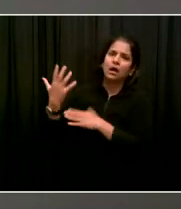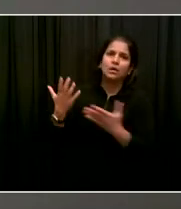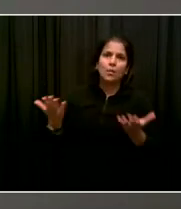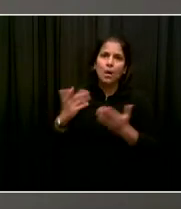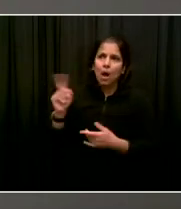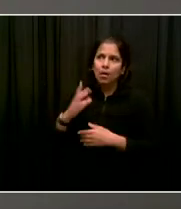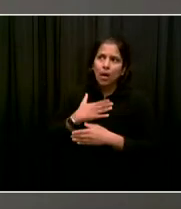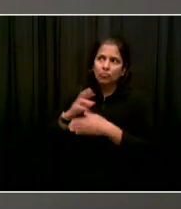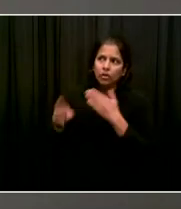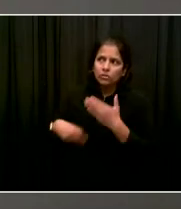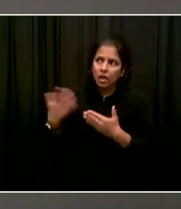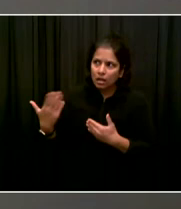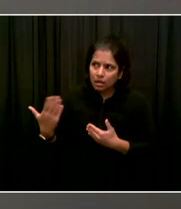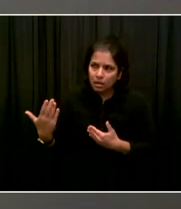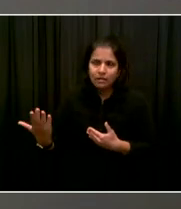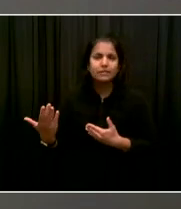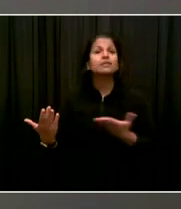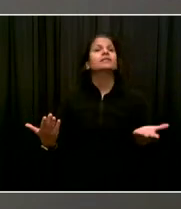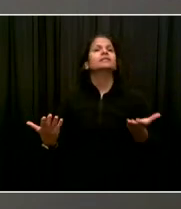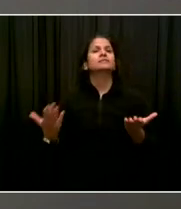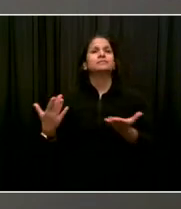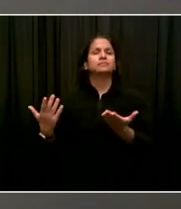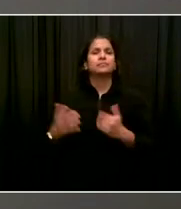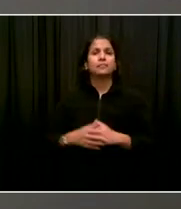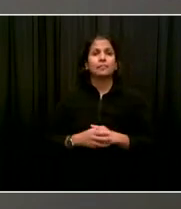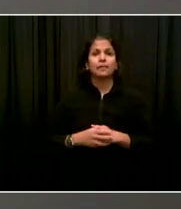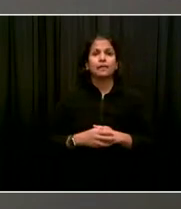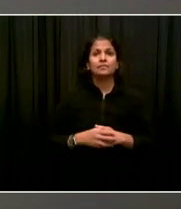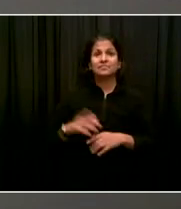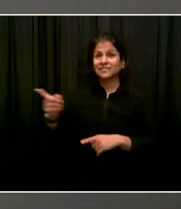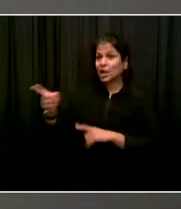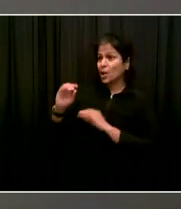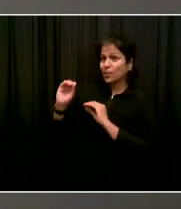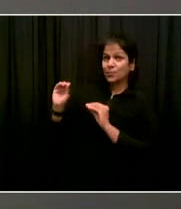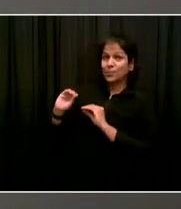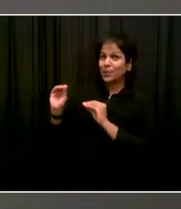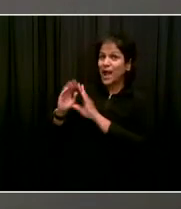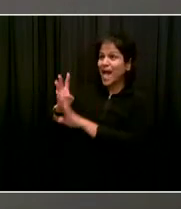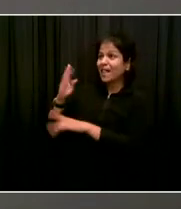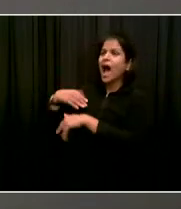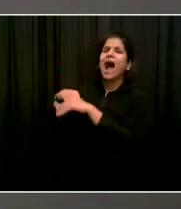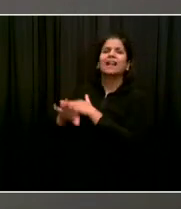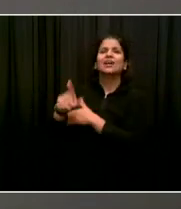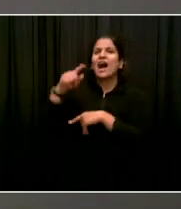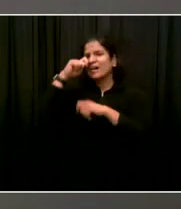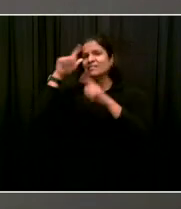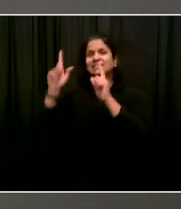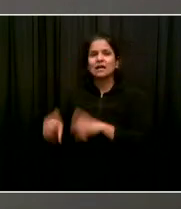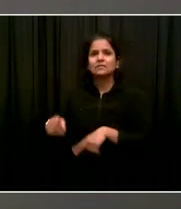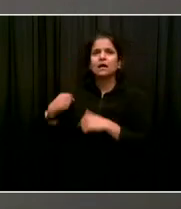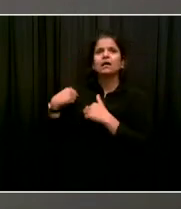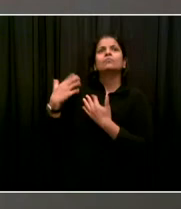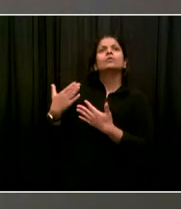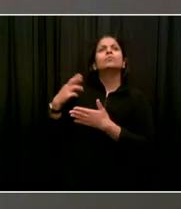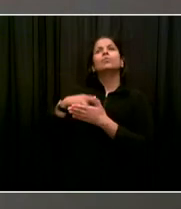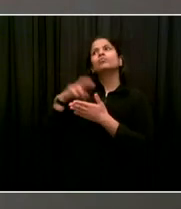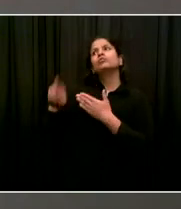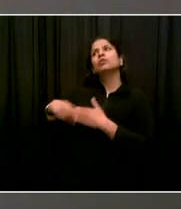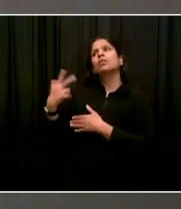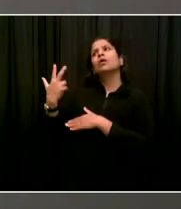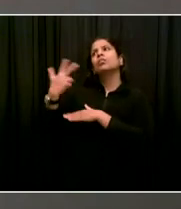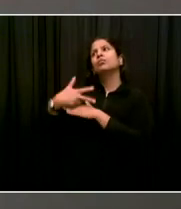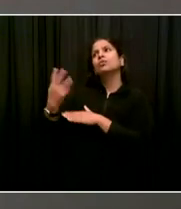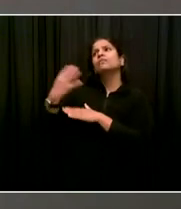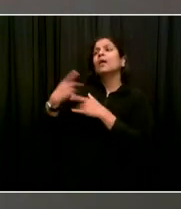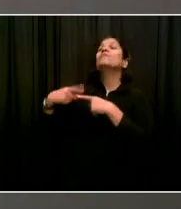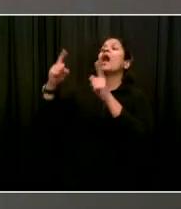getting your results for 3 days, it really impairs the ability of the test to change behavior and to enable people to